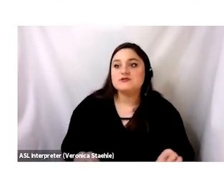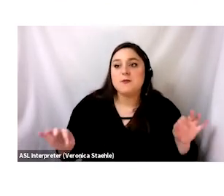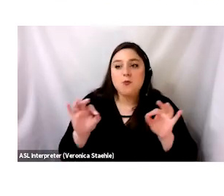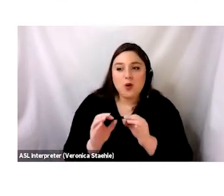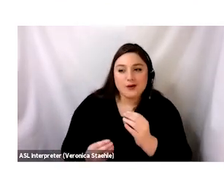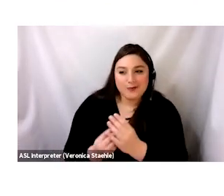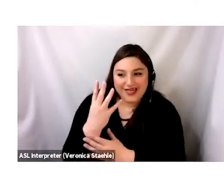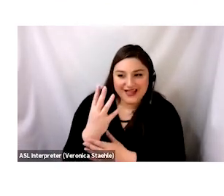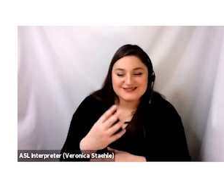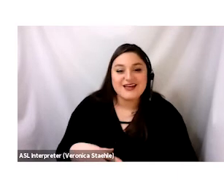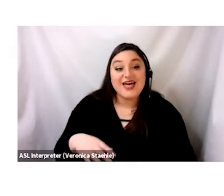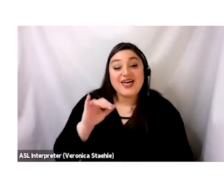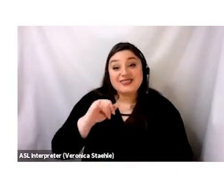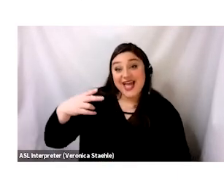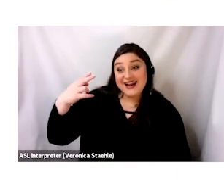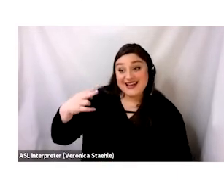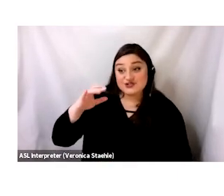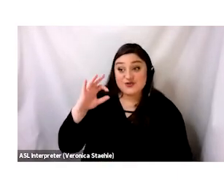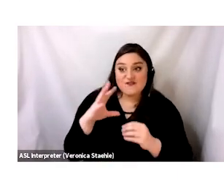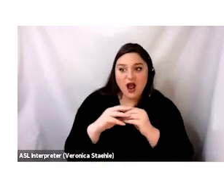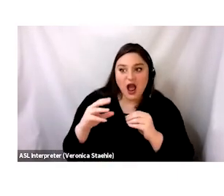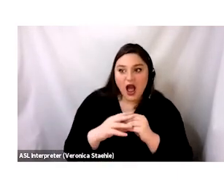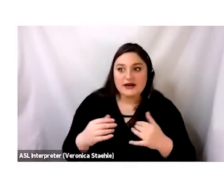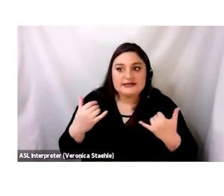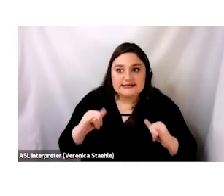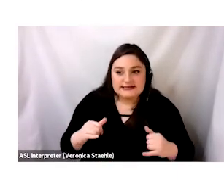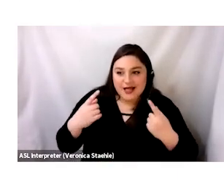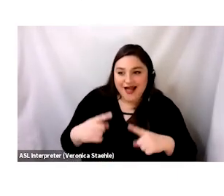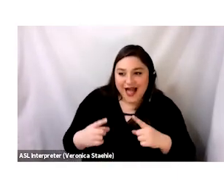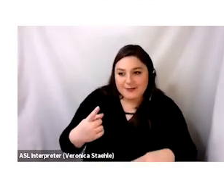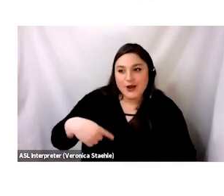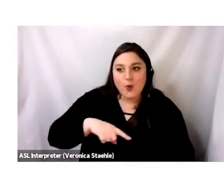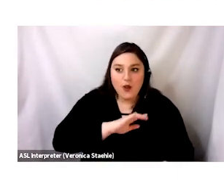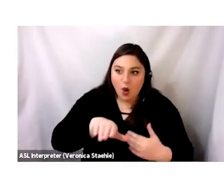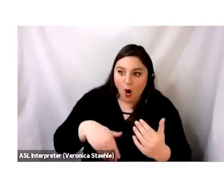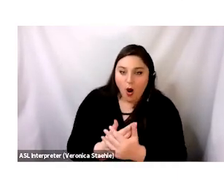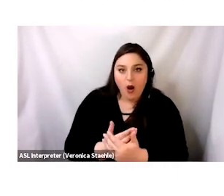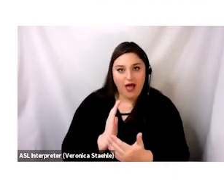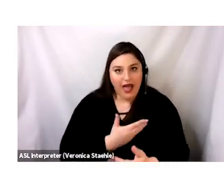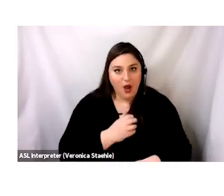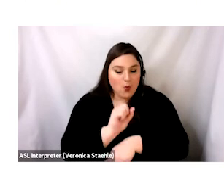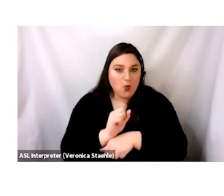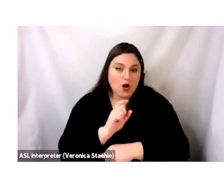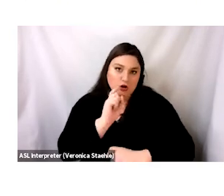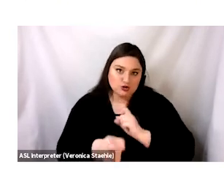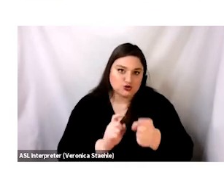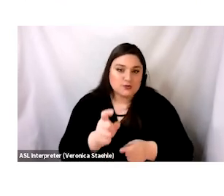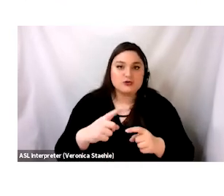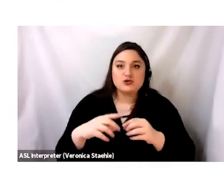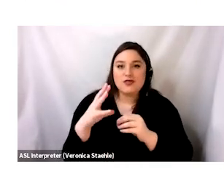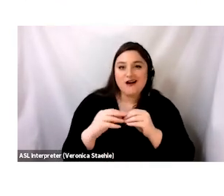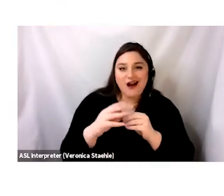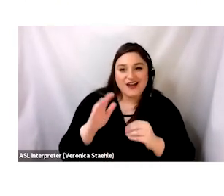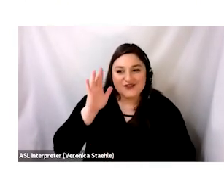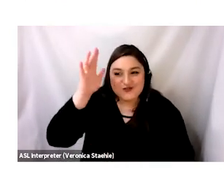history of cotton is still unfolding. We all contribute to cotton futures and the cotton present. Understanding the links